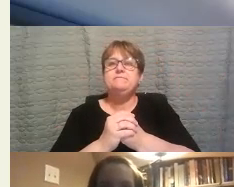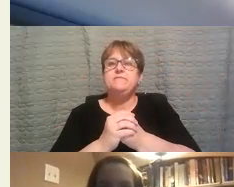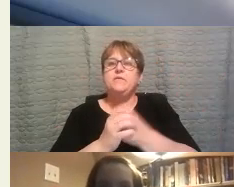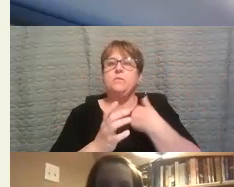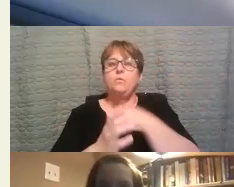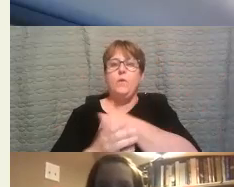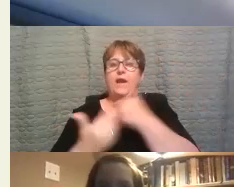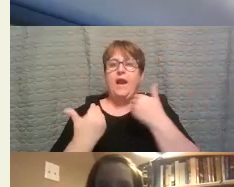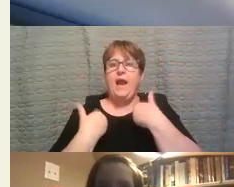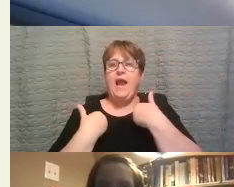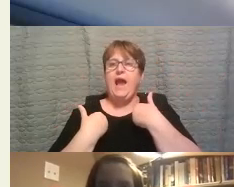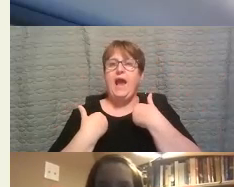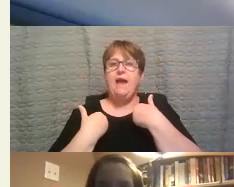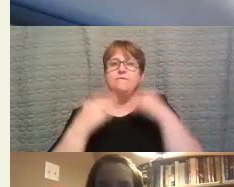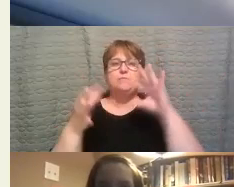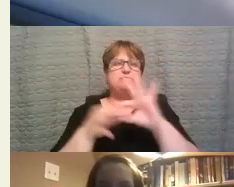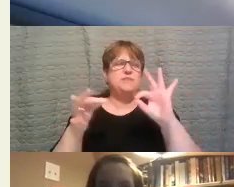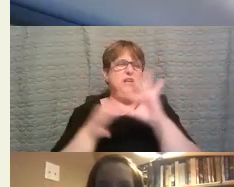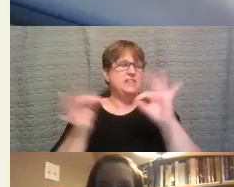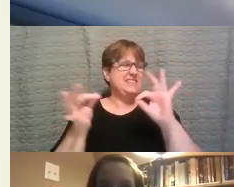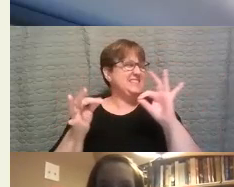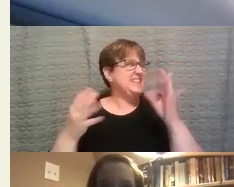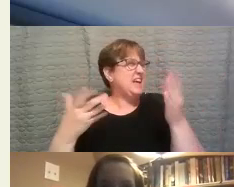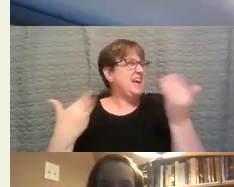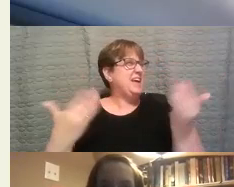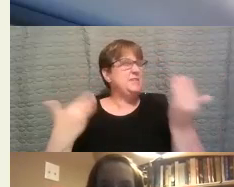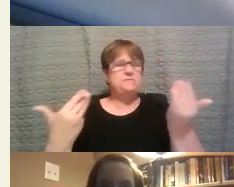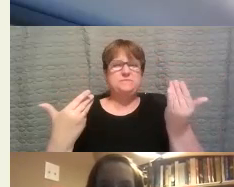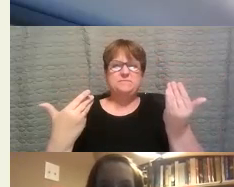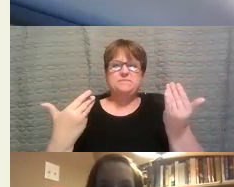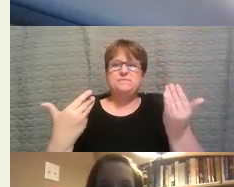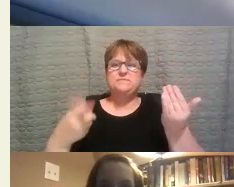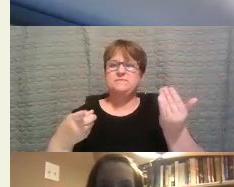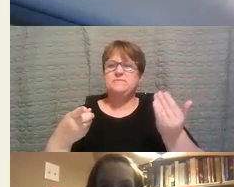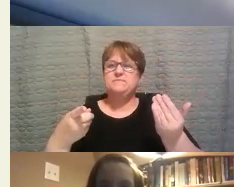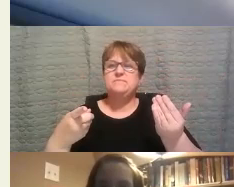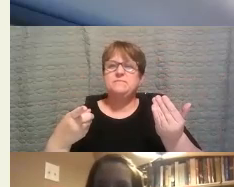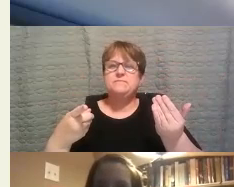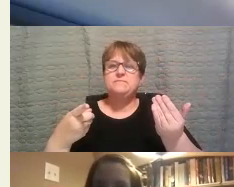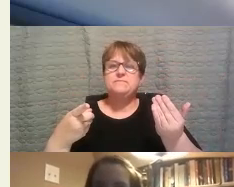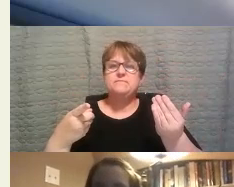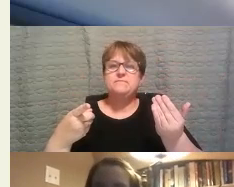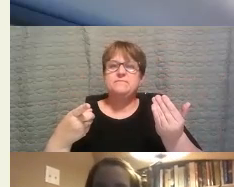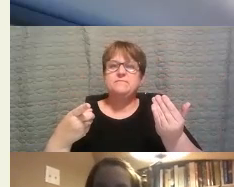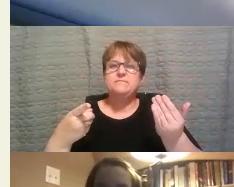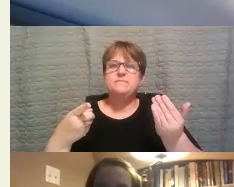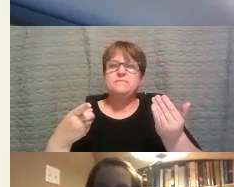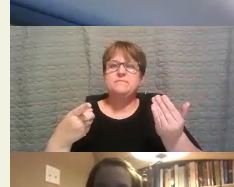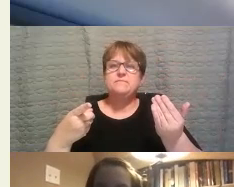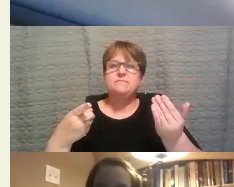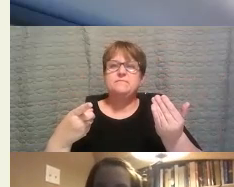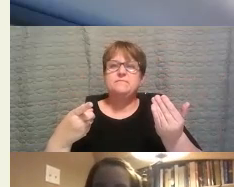the the expression, I don't remember now, but medicina basada en evidencia, like Evidence-based